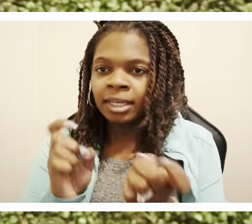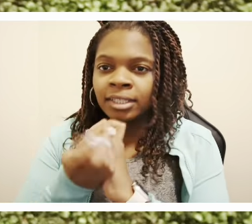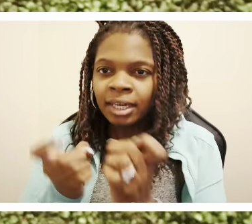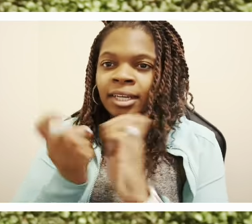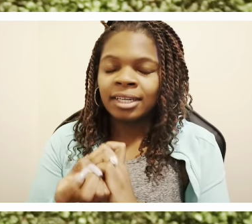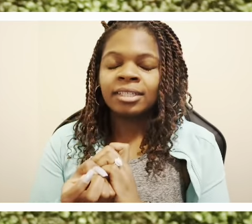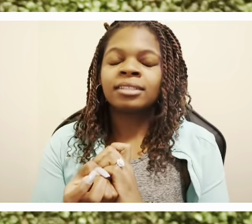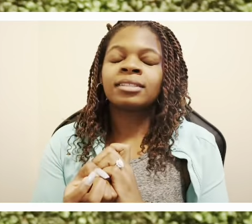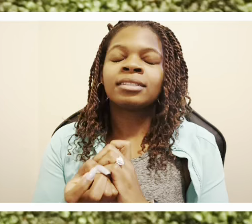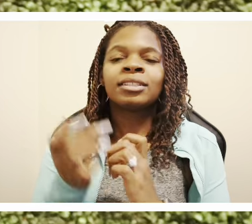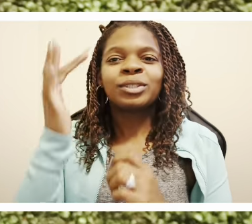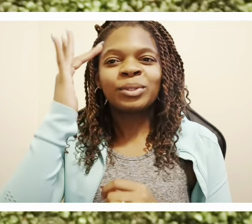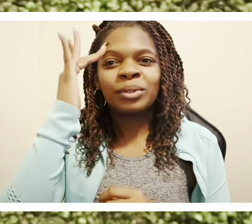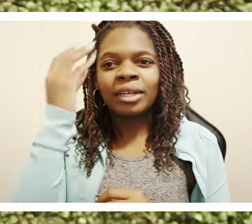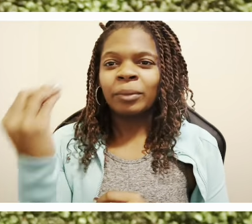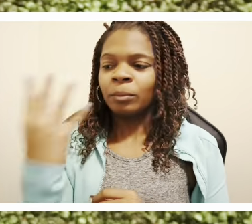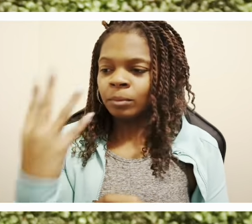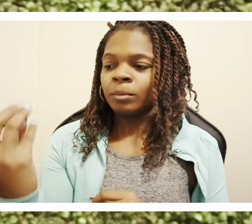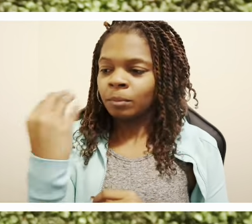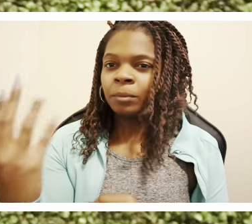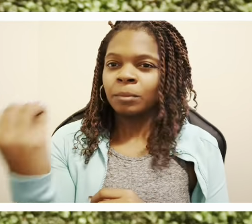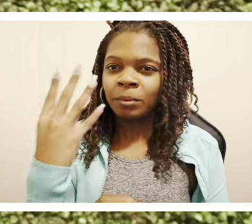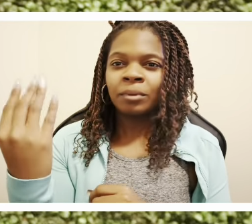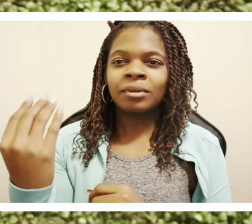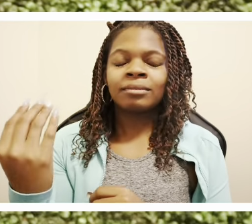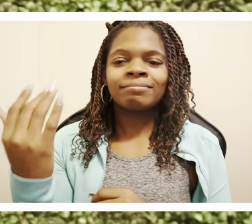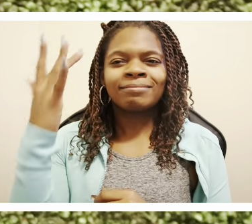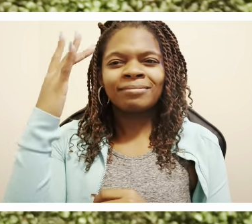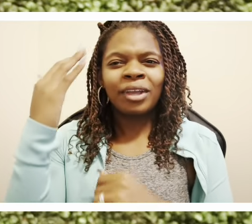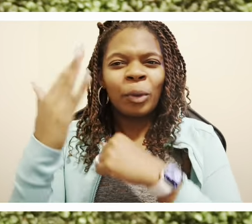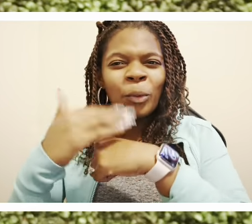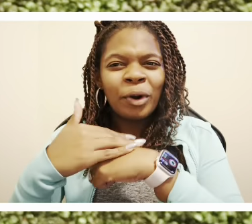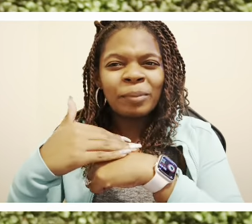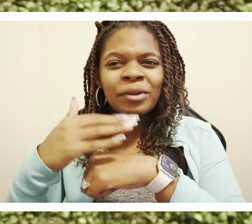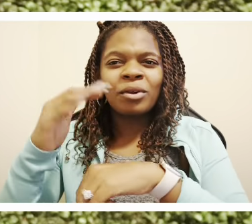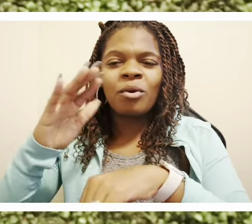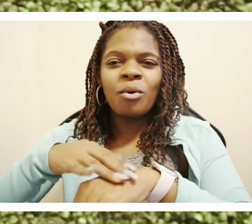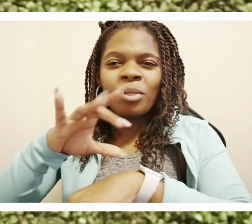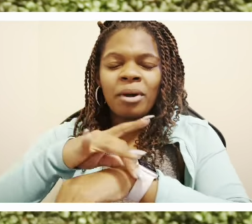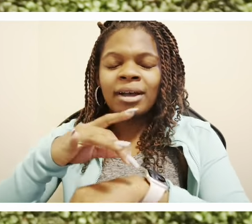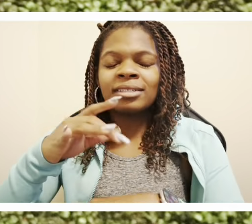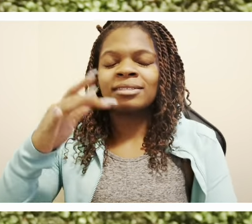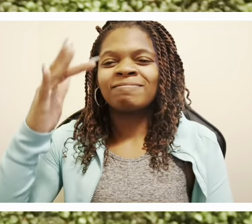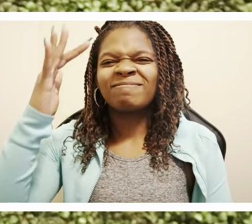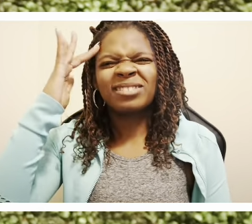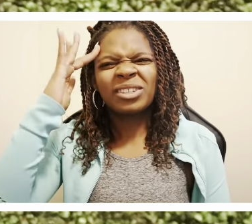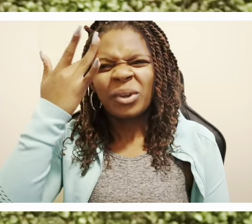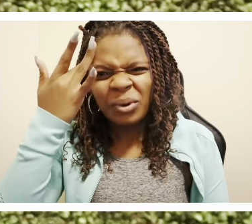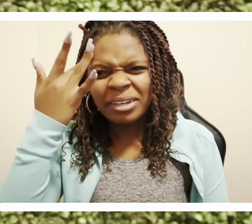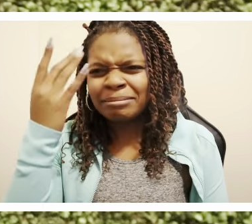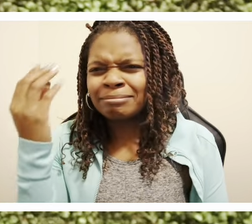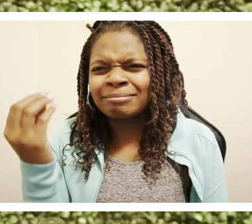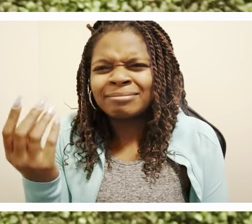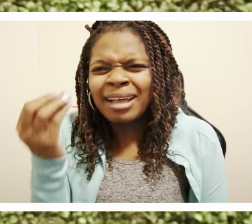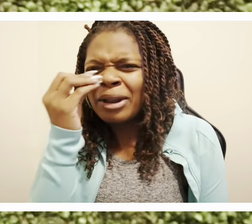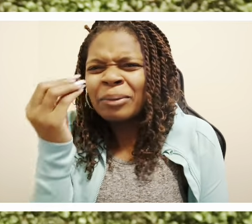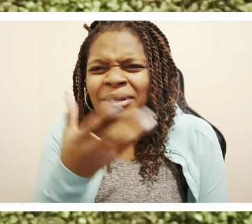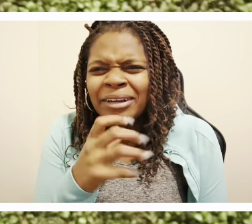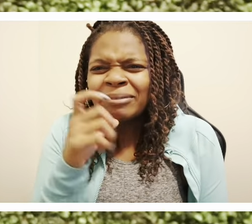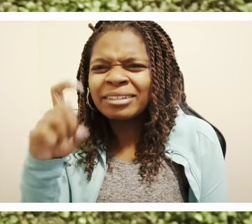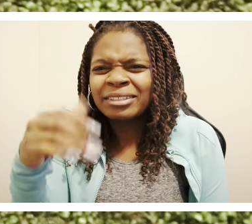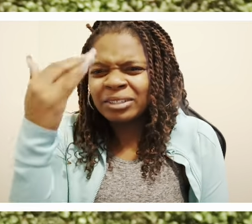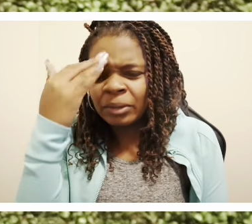and that's annoying. The Apple Watch, it just tells you, you know, calories burned, your heart rate,